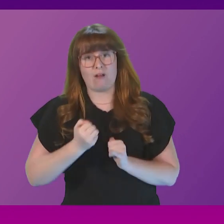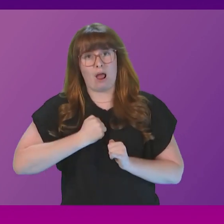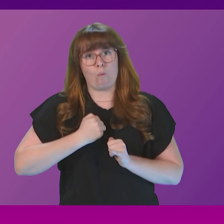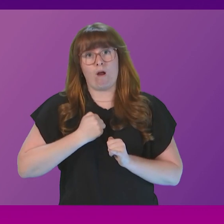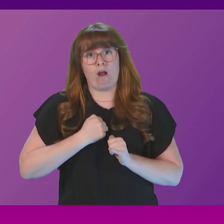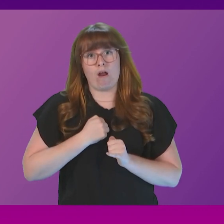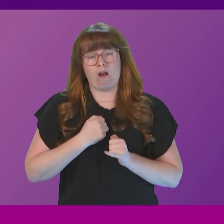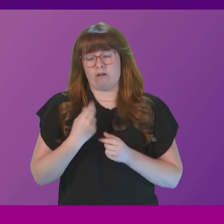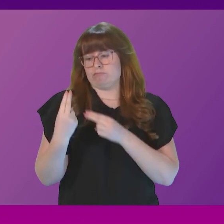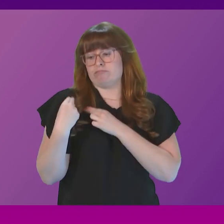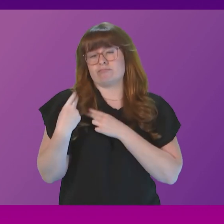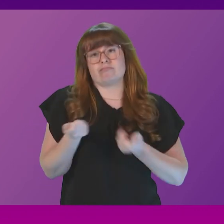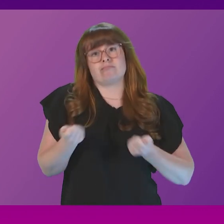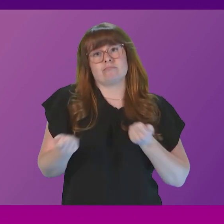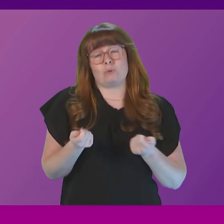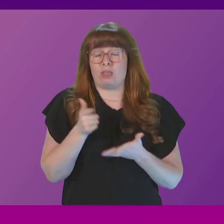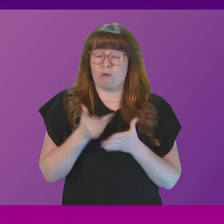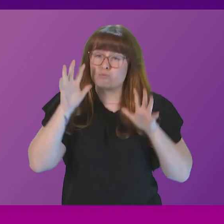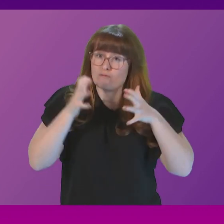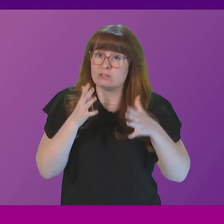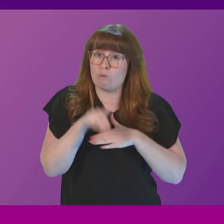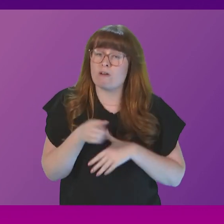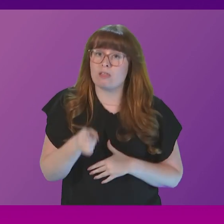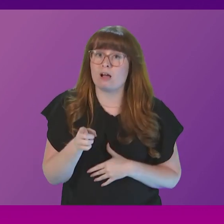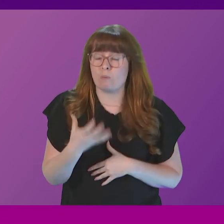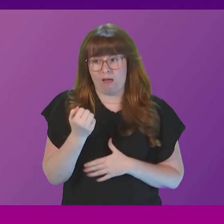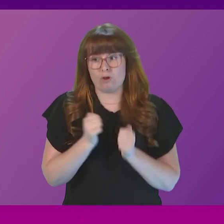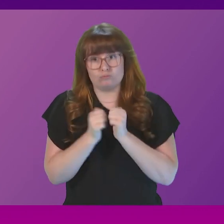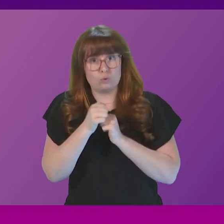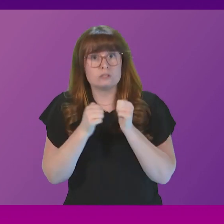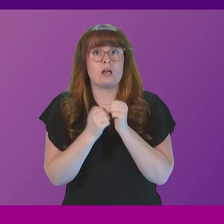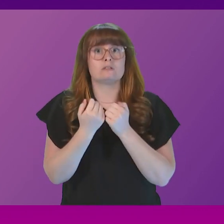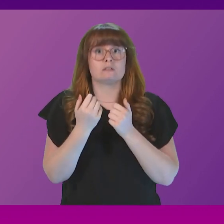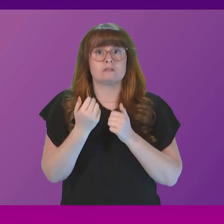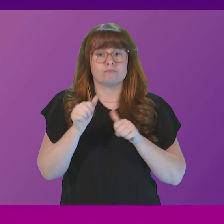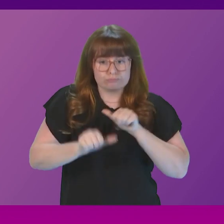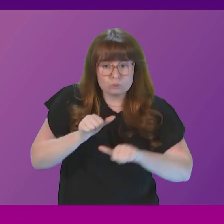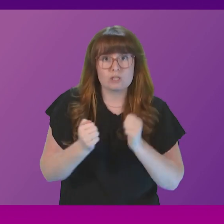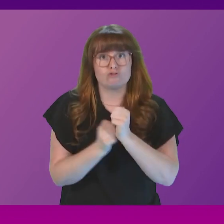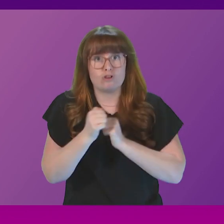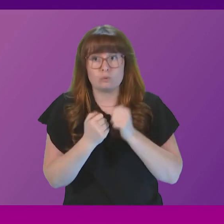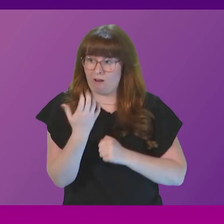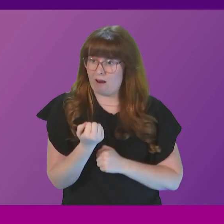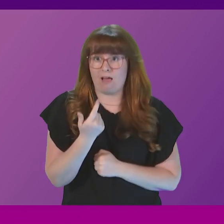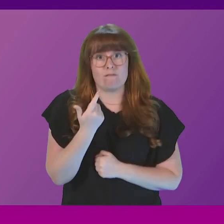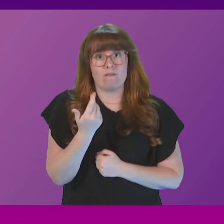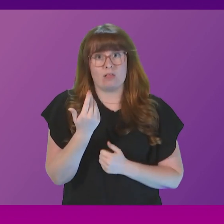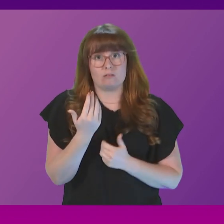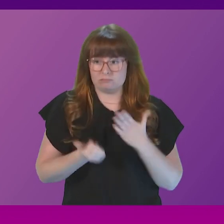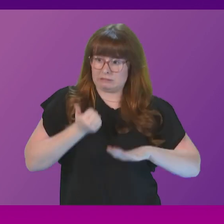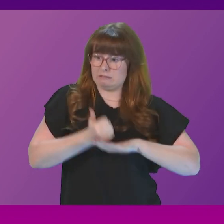me, is of great worry. So you can have all the processes and structures in place that the IGR gives you. You can have all the warm words.